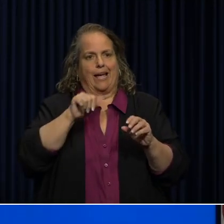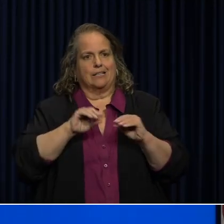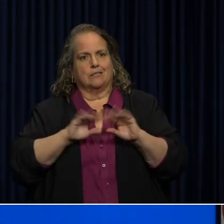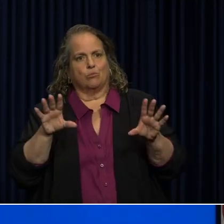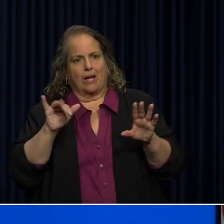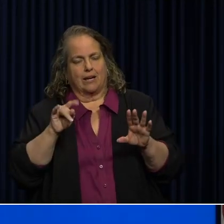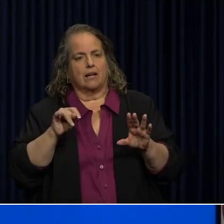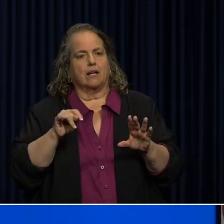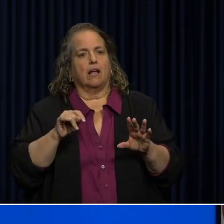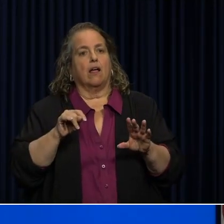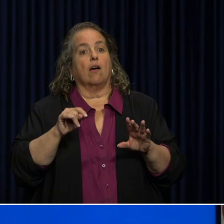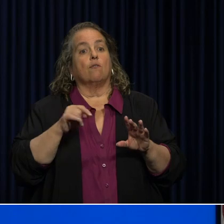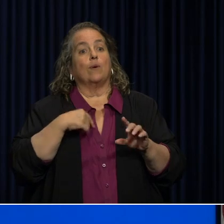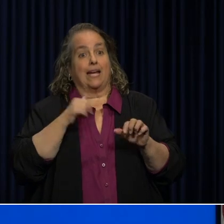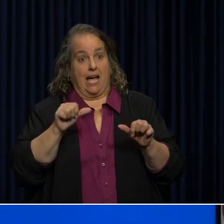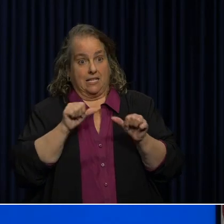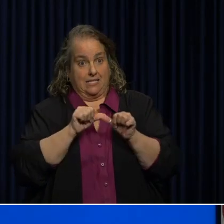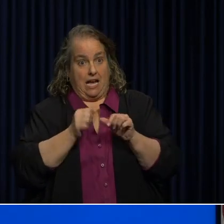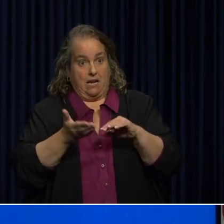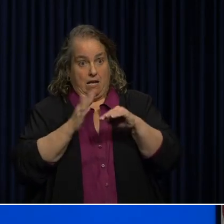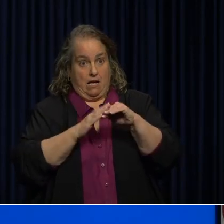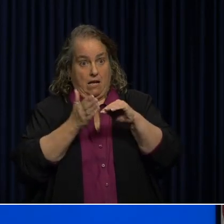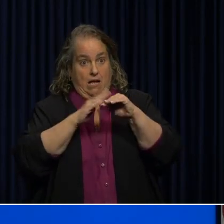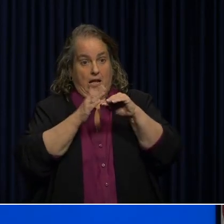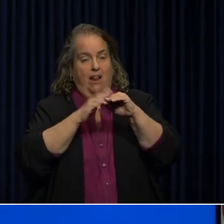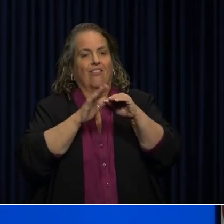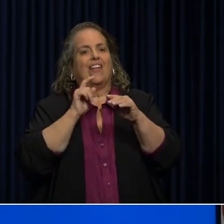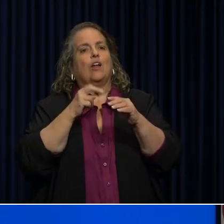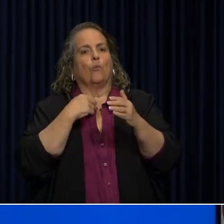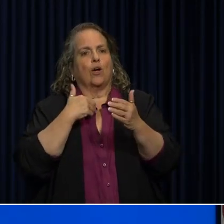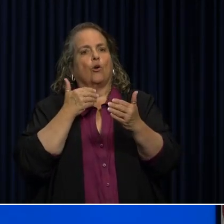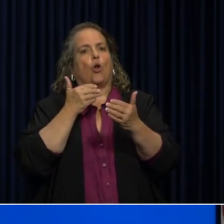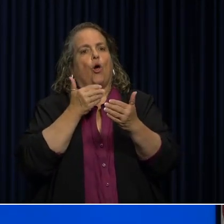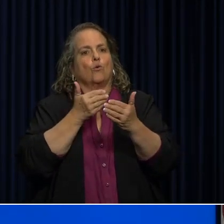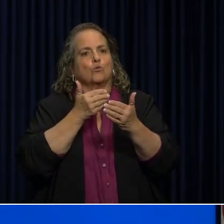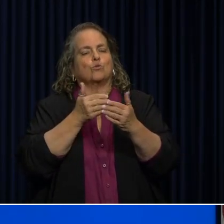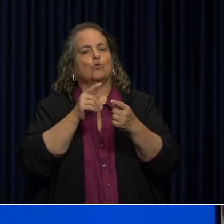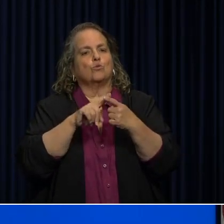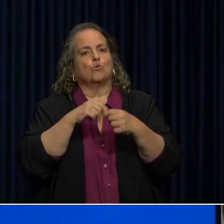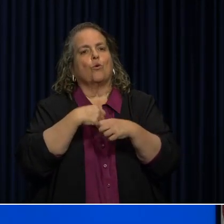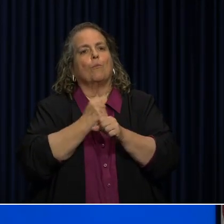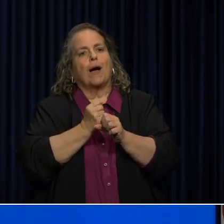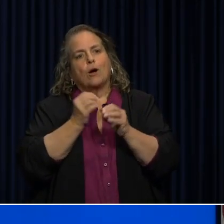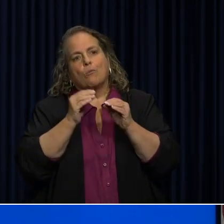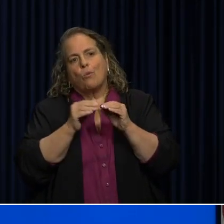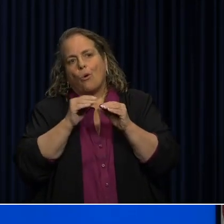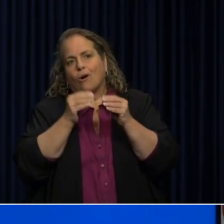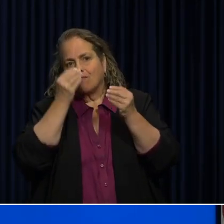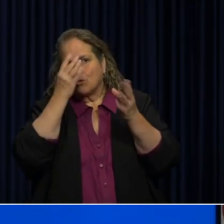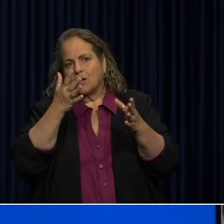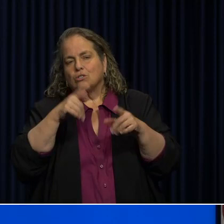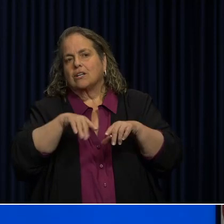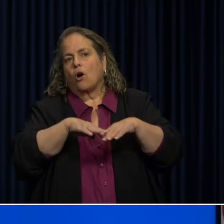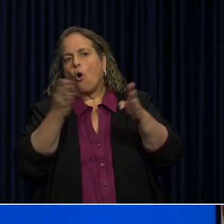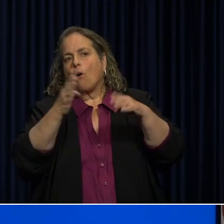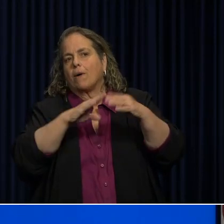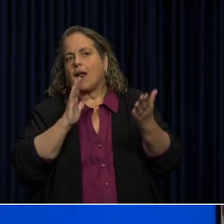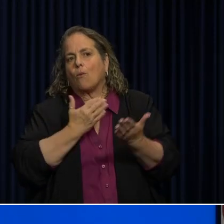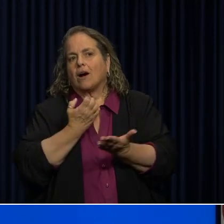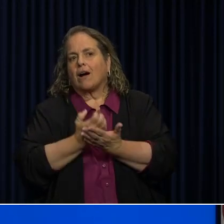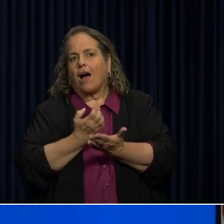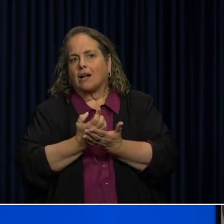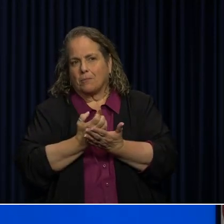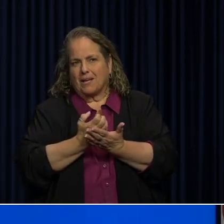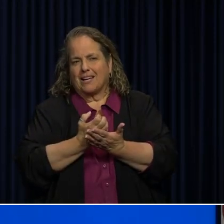is a day we're closer to being able to do even more in our economy. And so